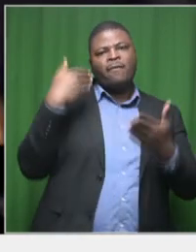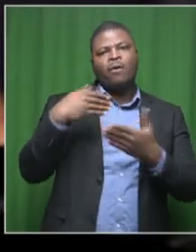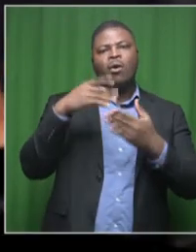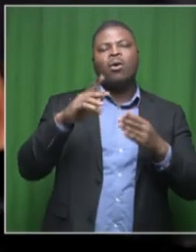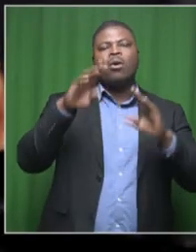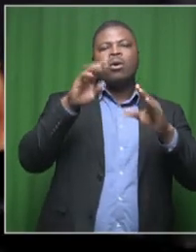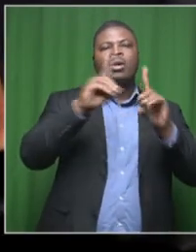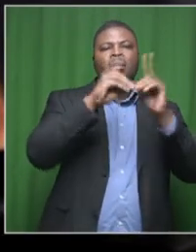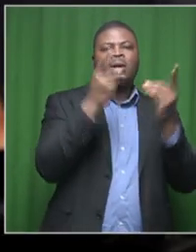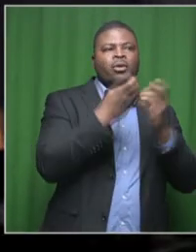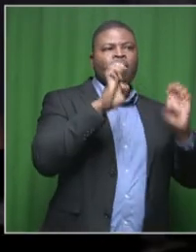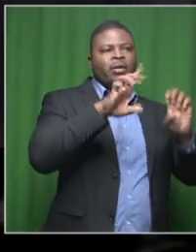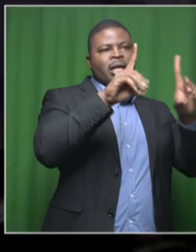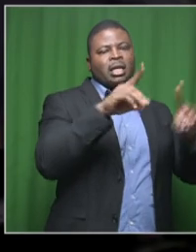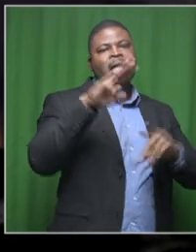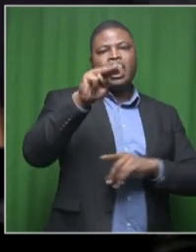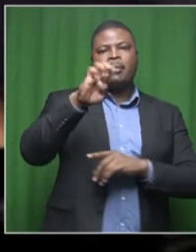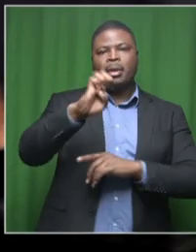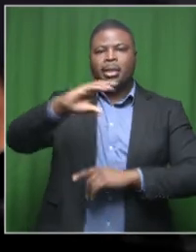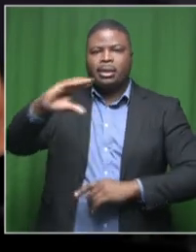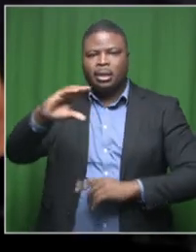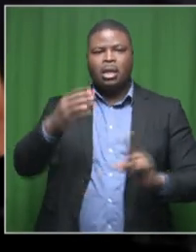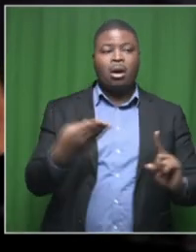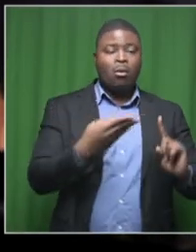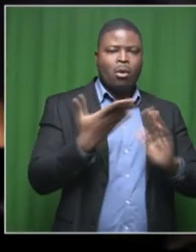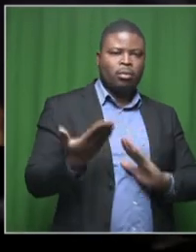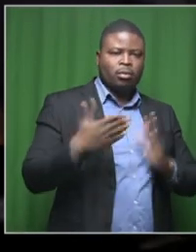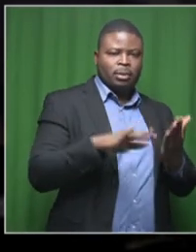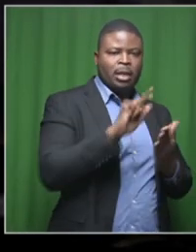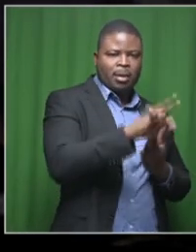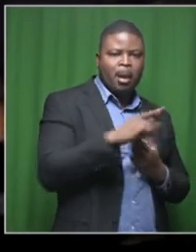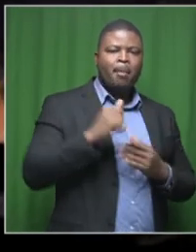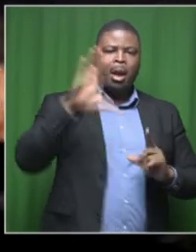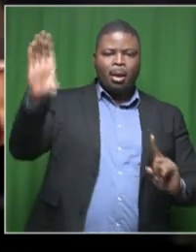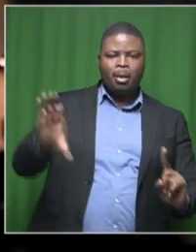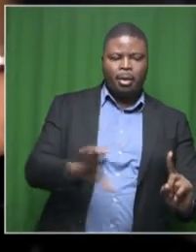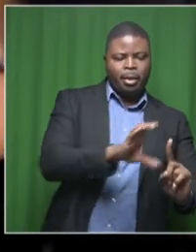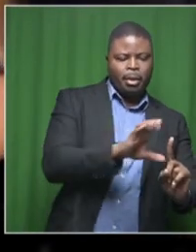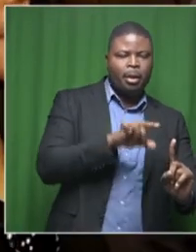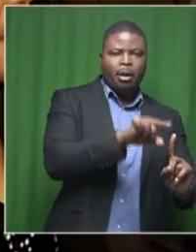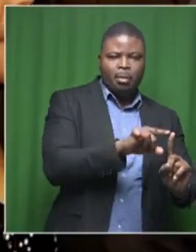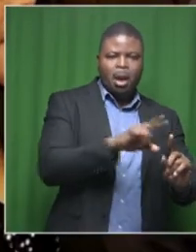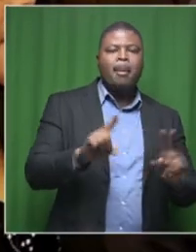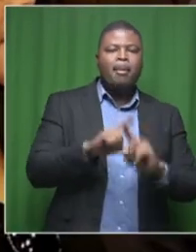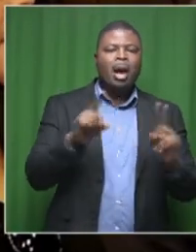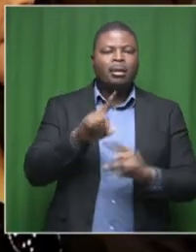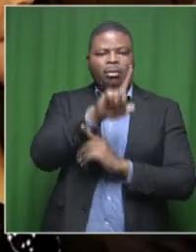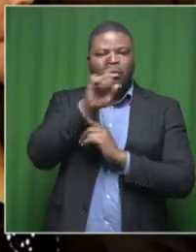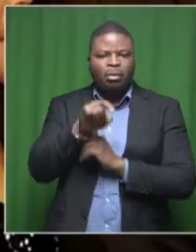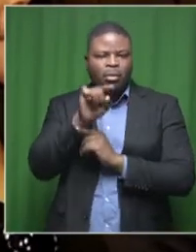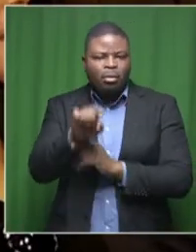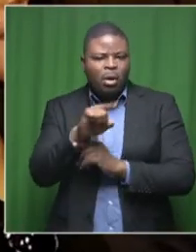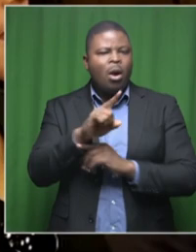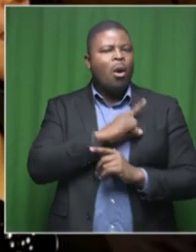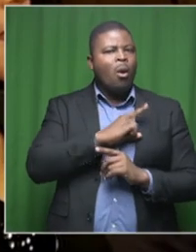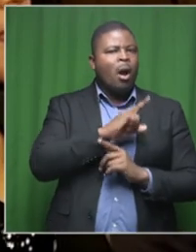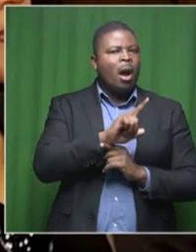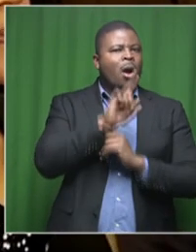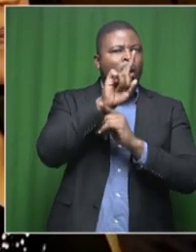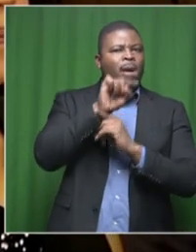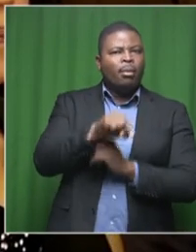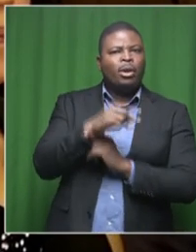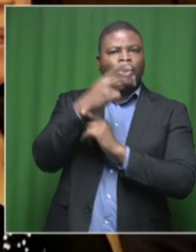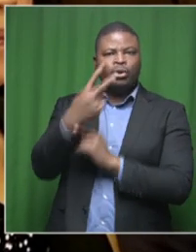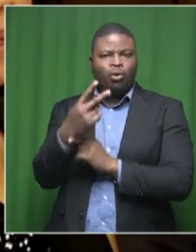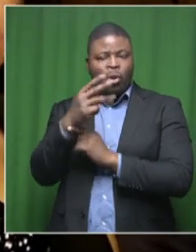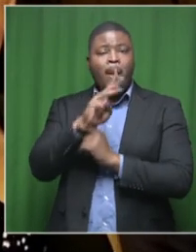has written to the public protector to investigate the costs incurred for the funeral. More than 1.2 million